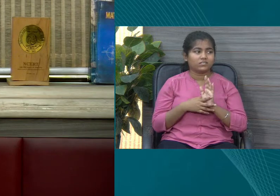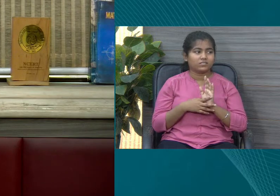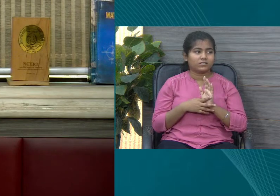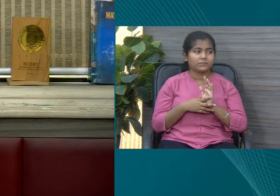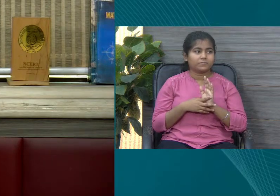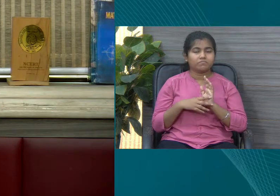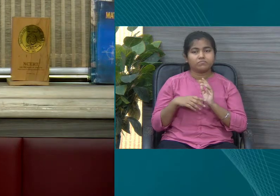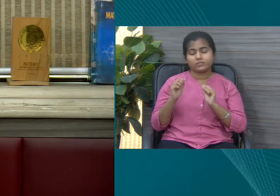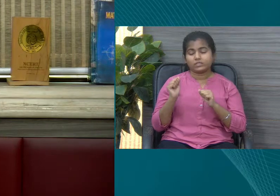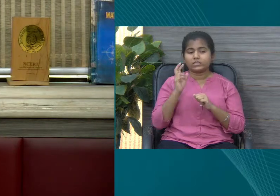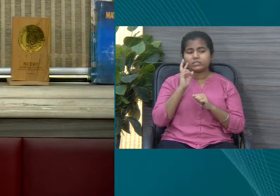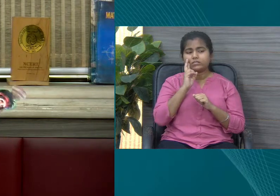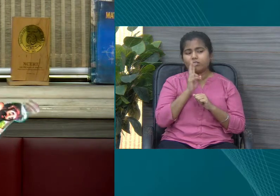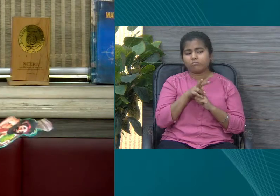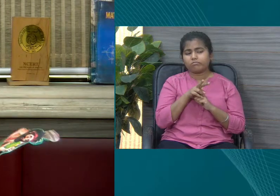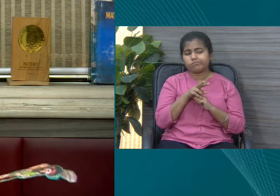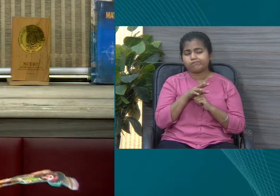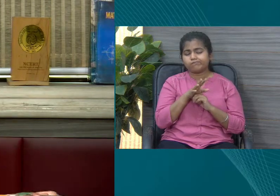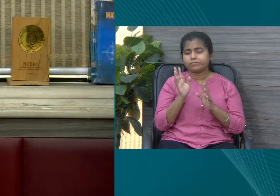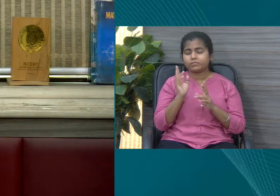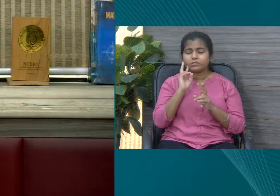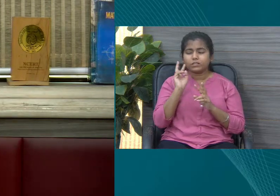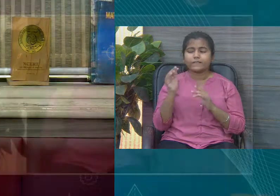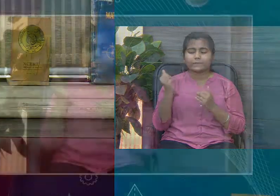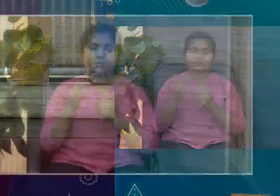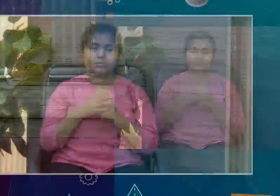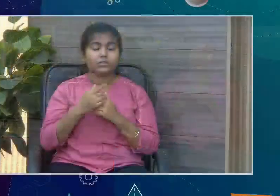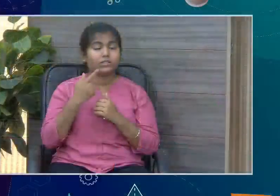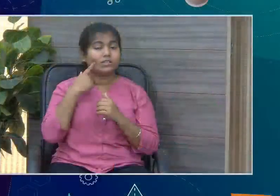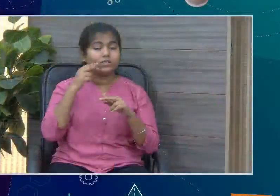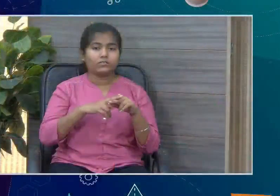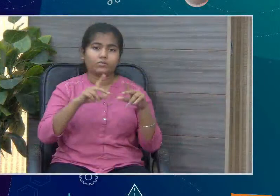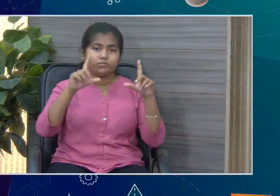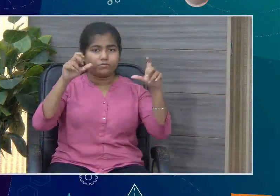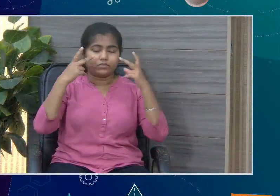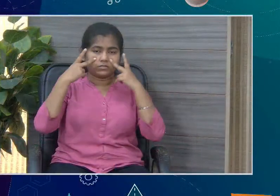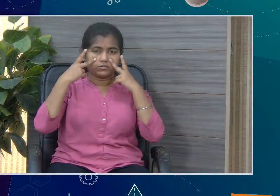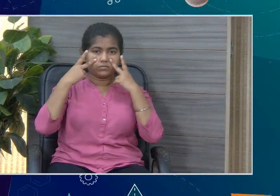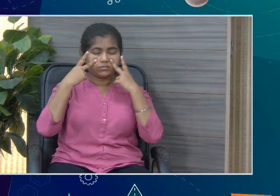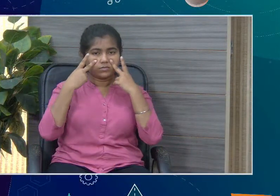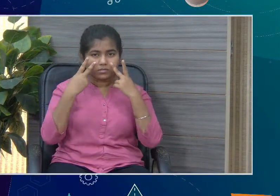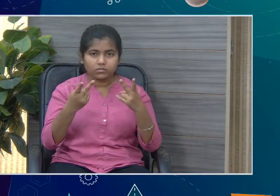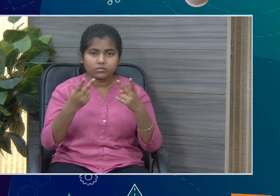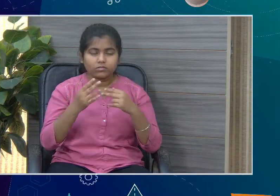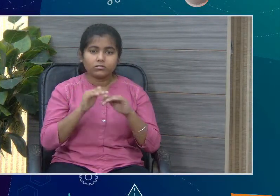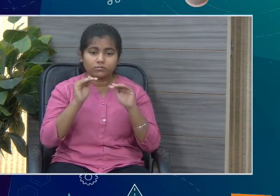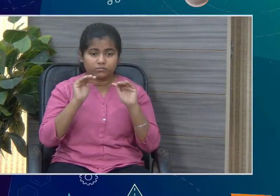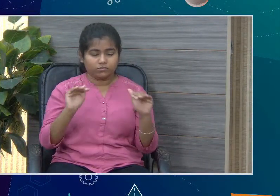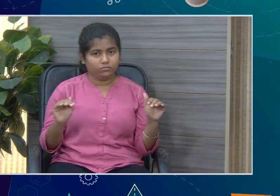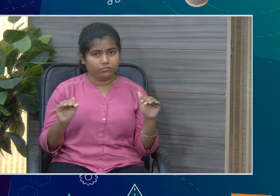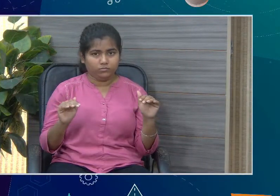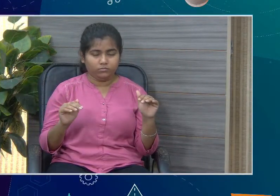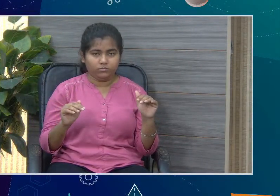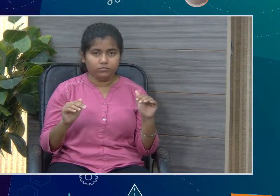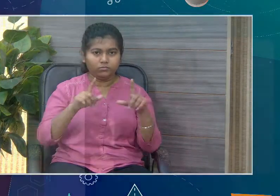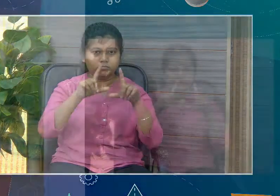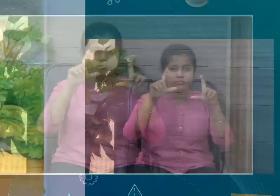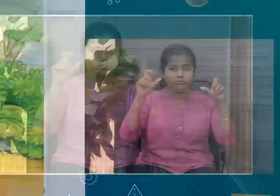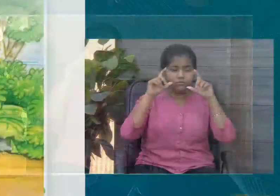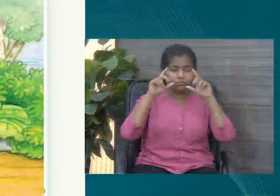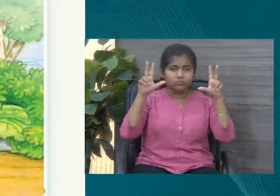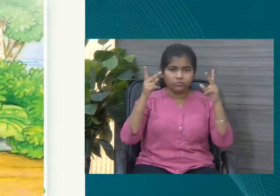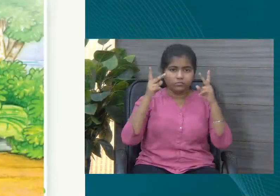see. And if we see in the picture, we can ask the students to read this picture on our screen as